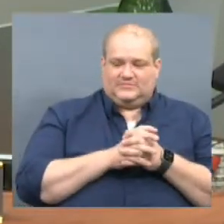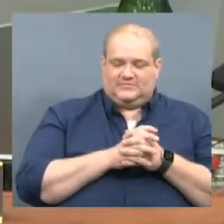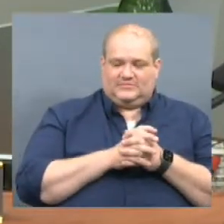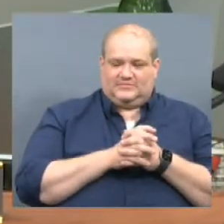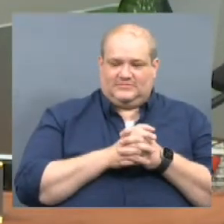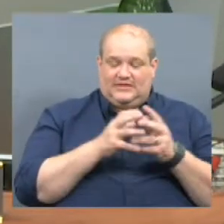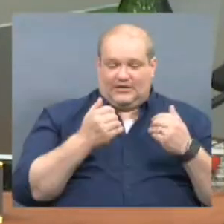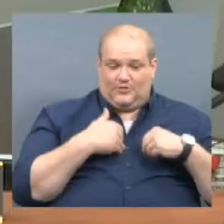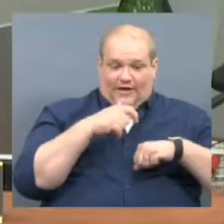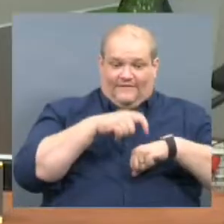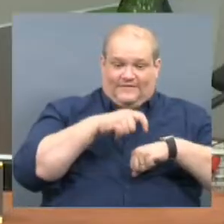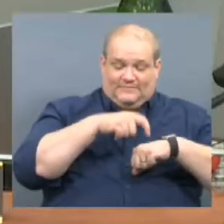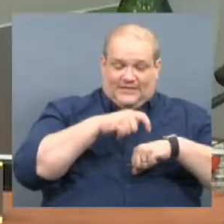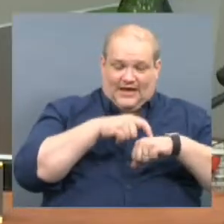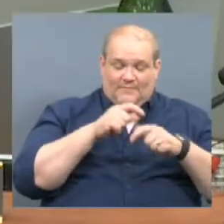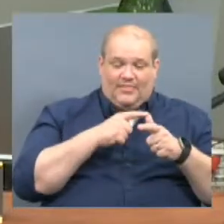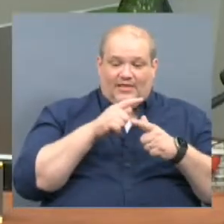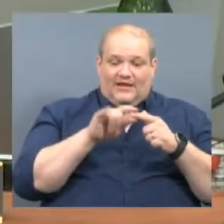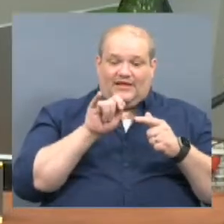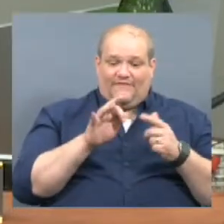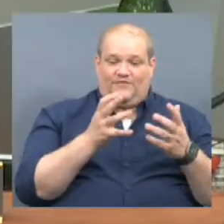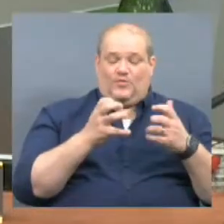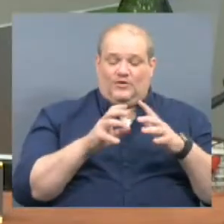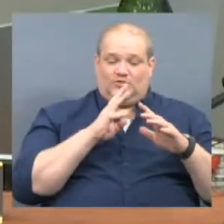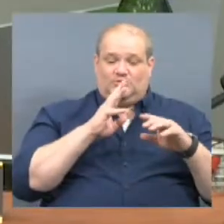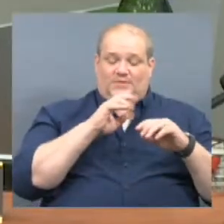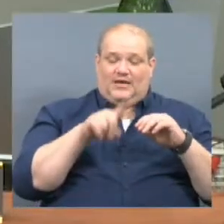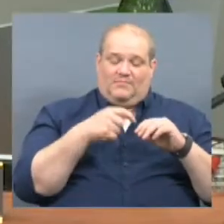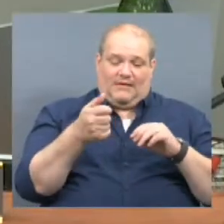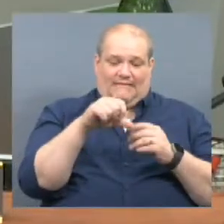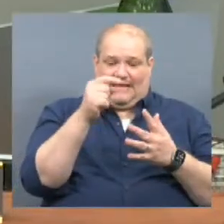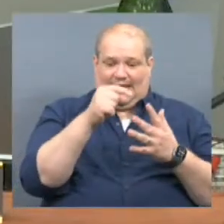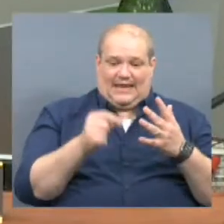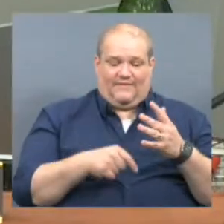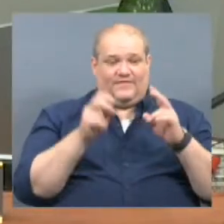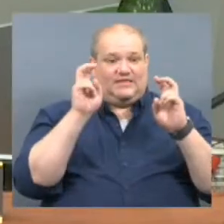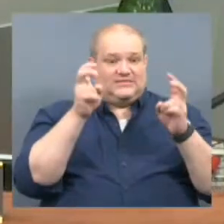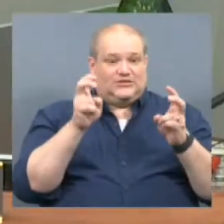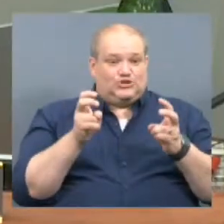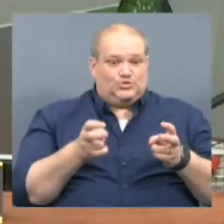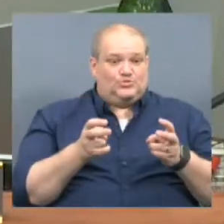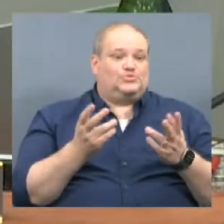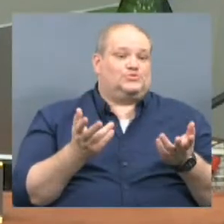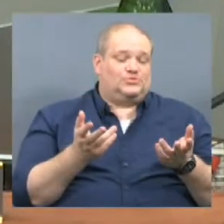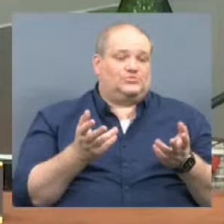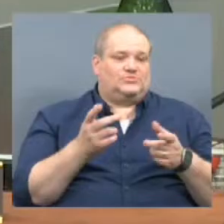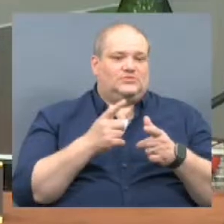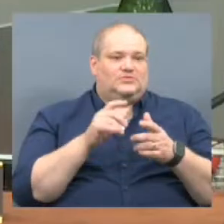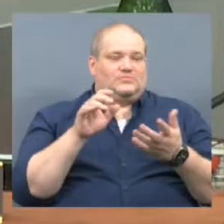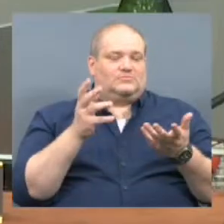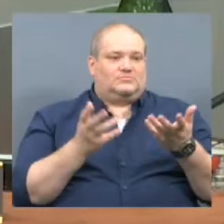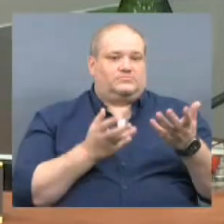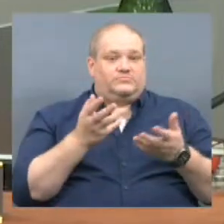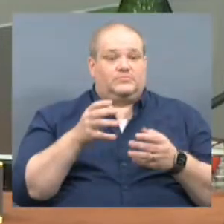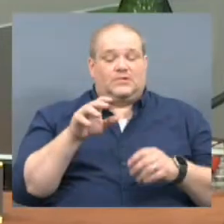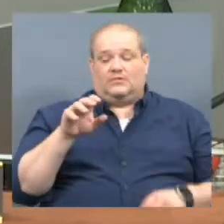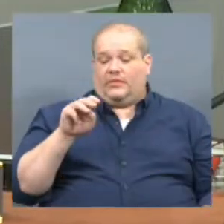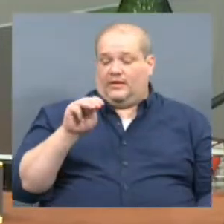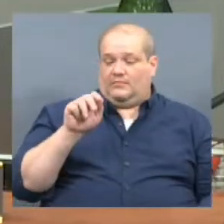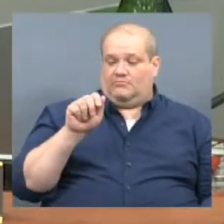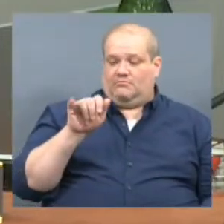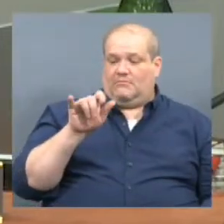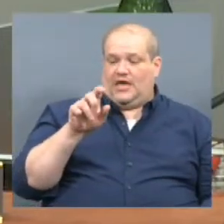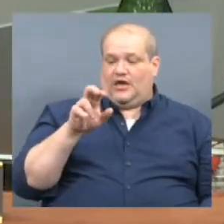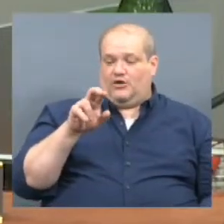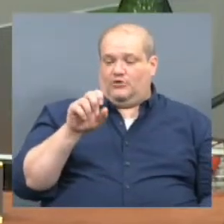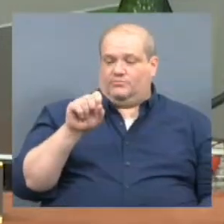have minutes. some time left. And if you want to speak on any of the issues that Mr. Stodola kind